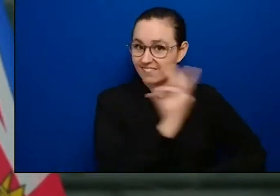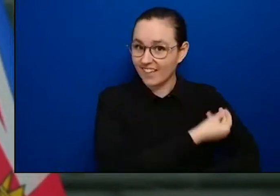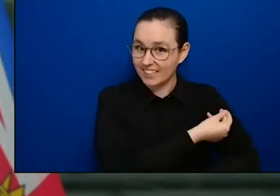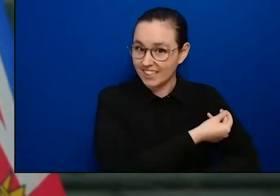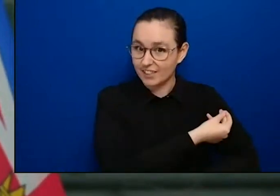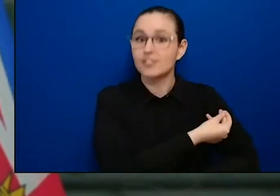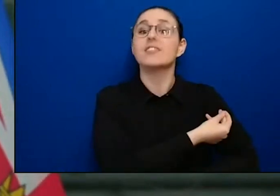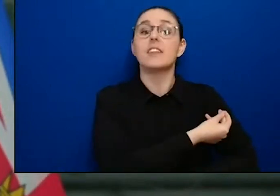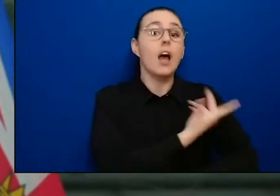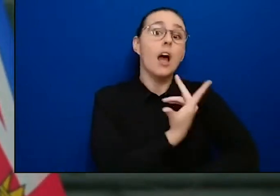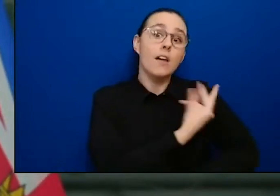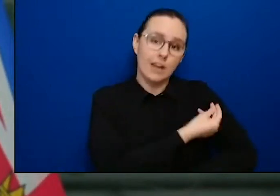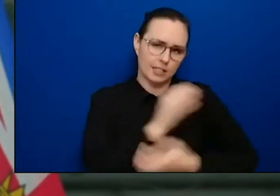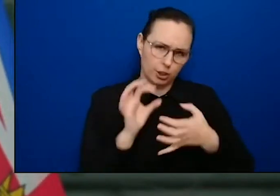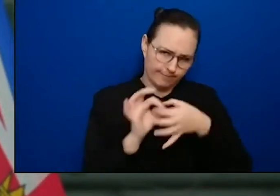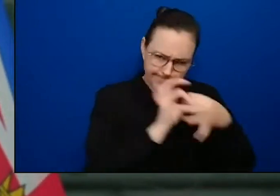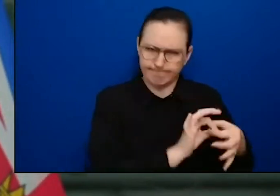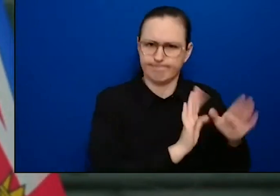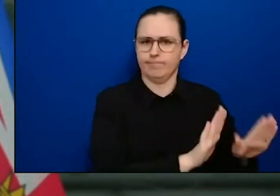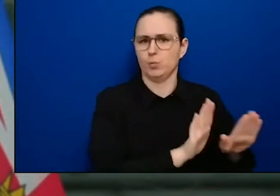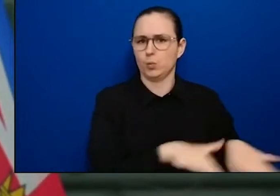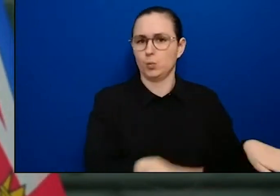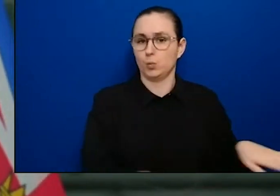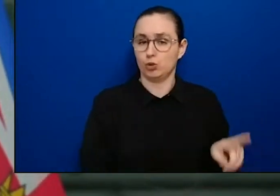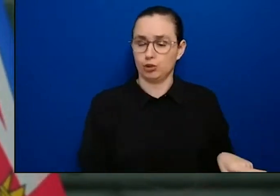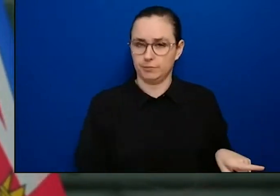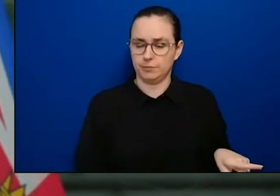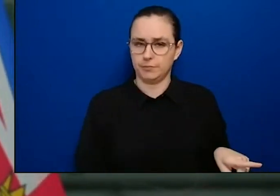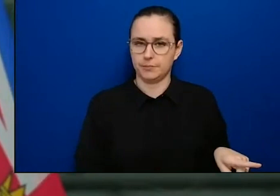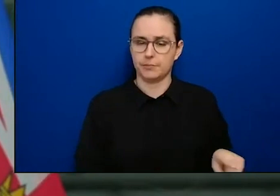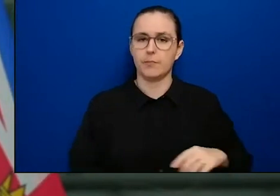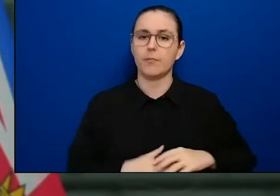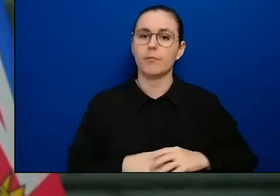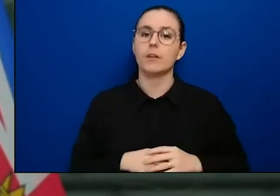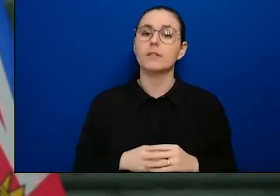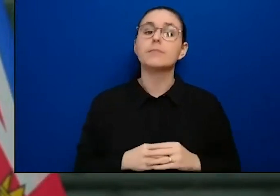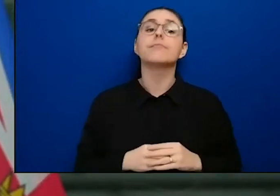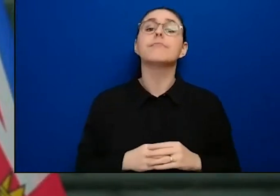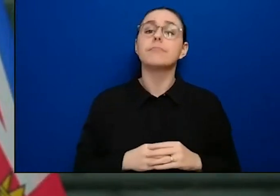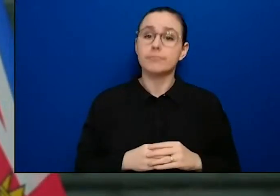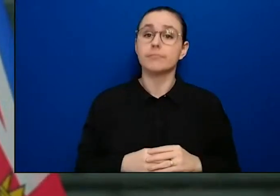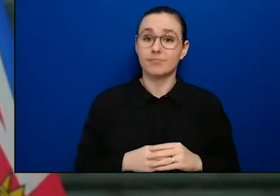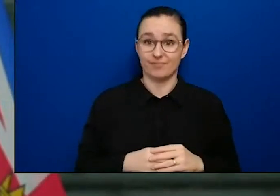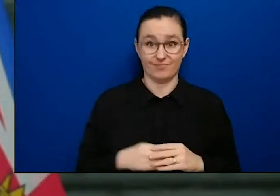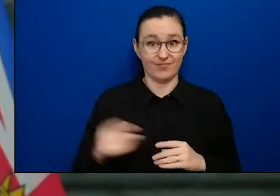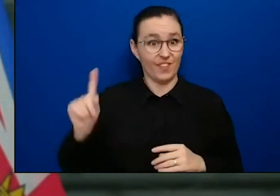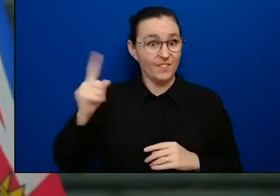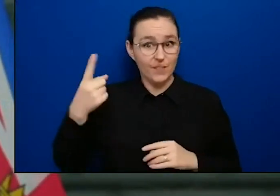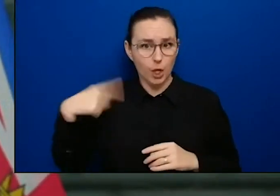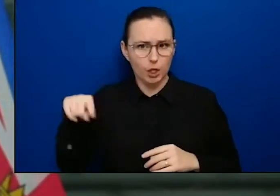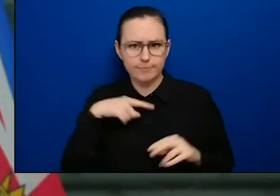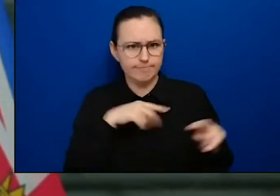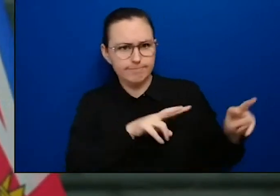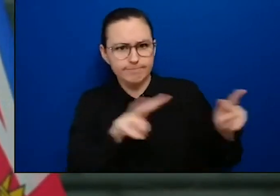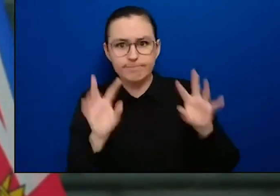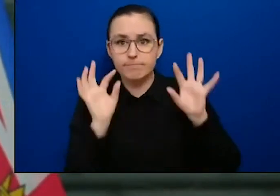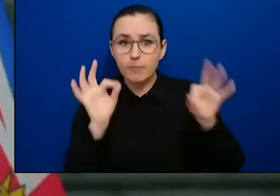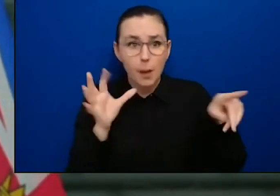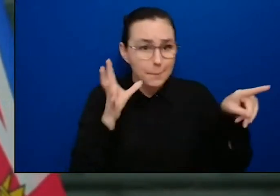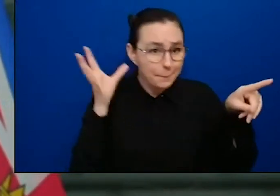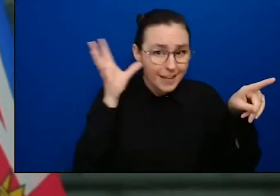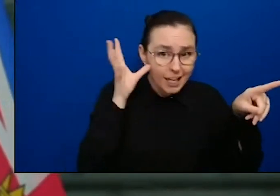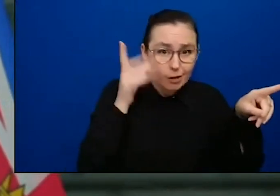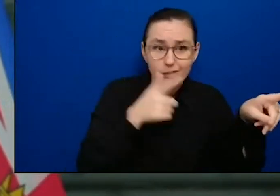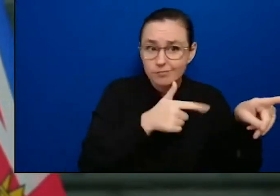We wanted to ensure that every parent had access, and as you can imagine, here in BC in particular, it takes